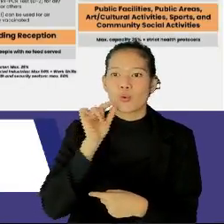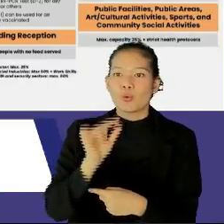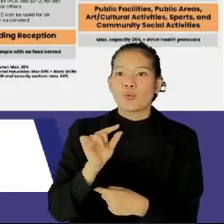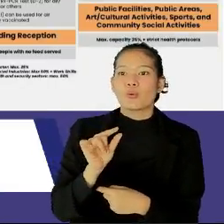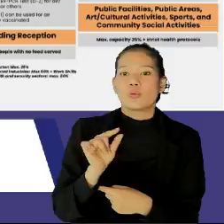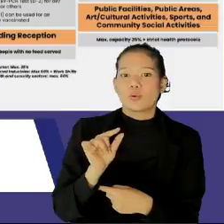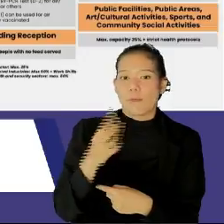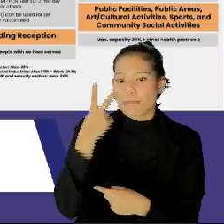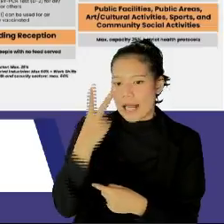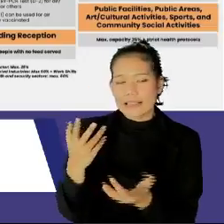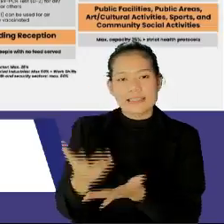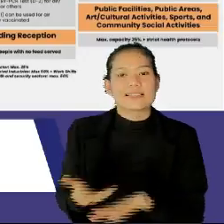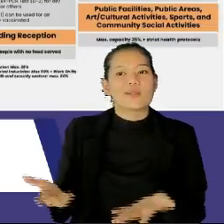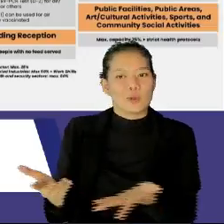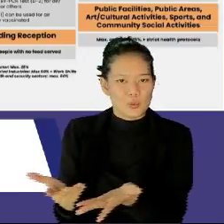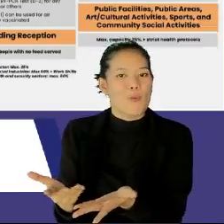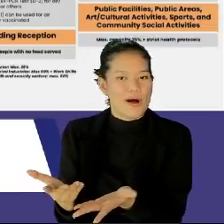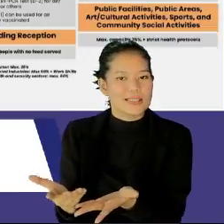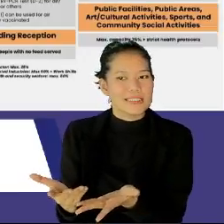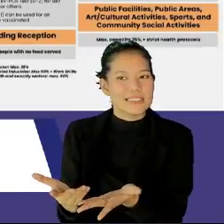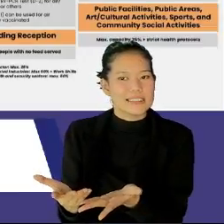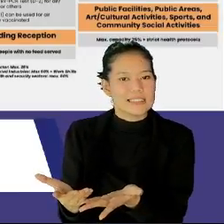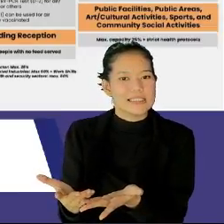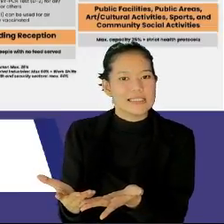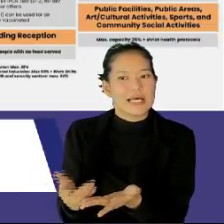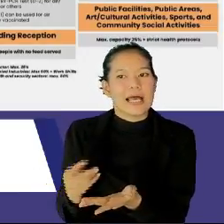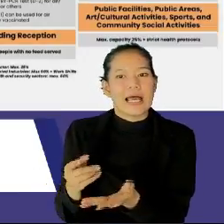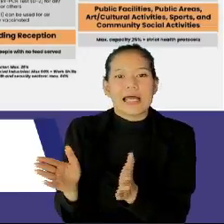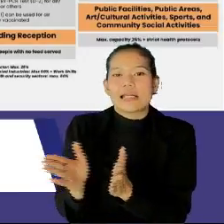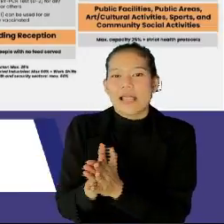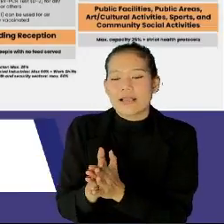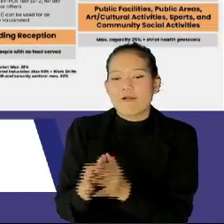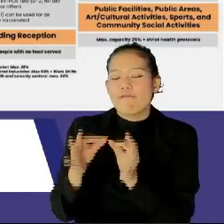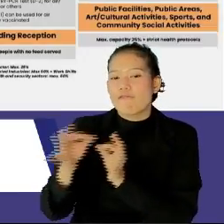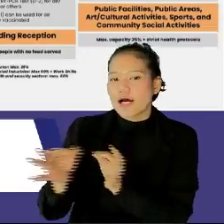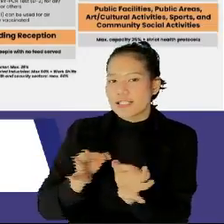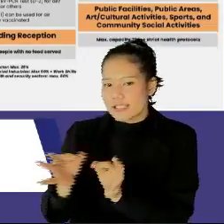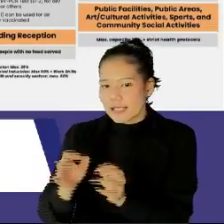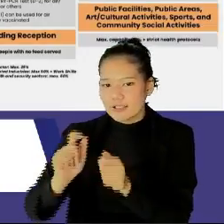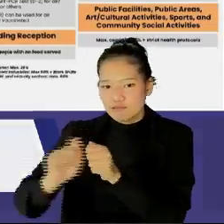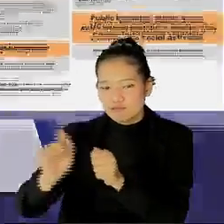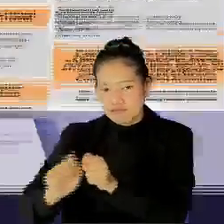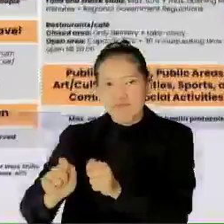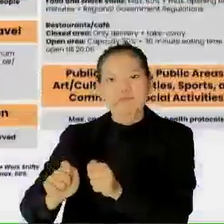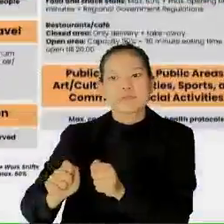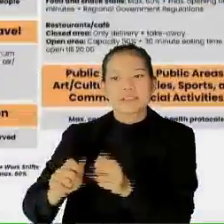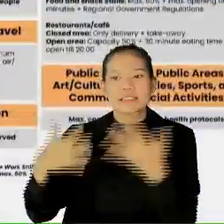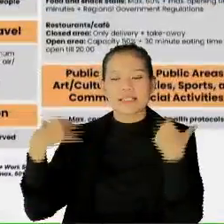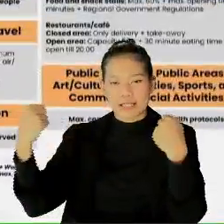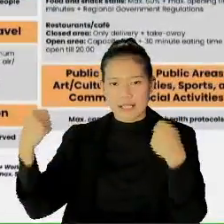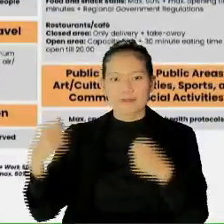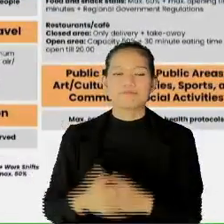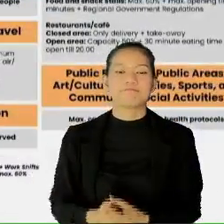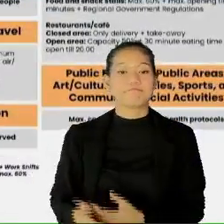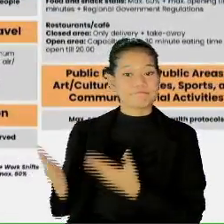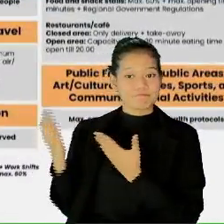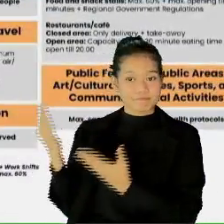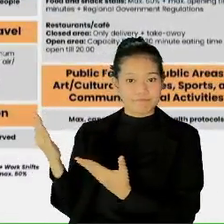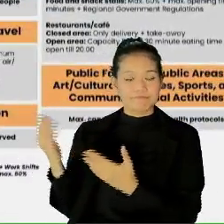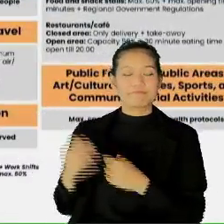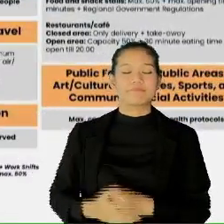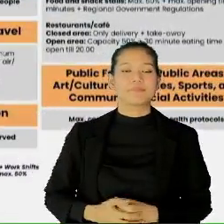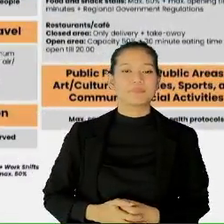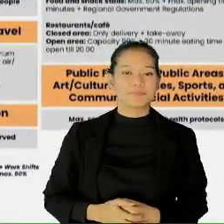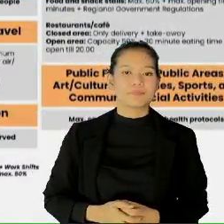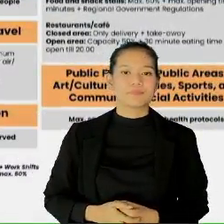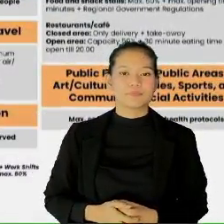as the area and capacity of the health infrastructure. I would like to